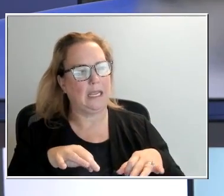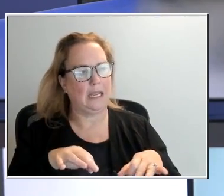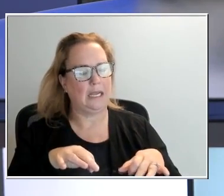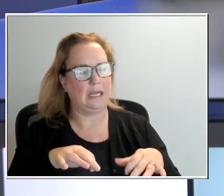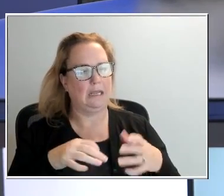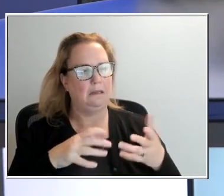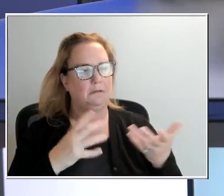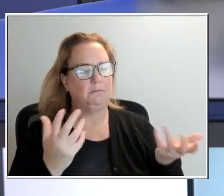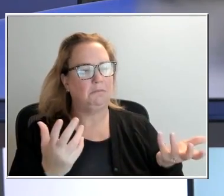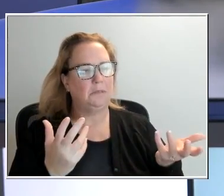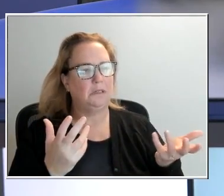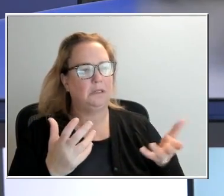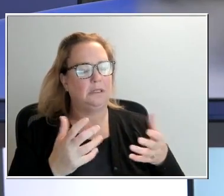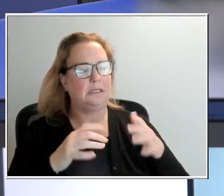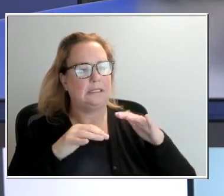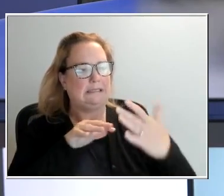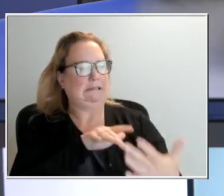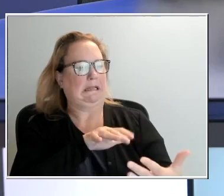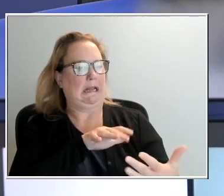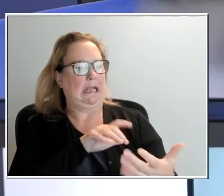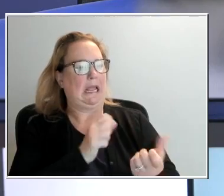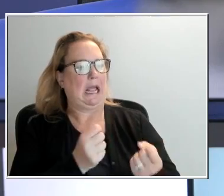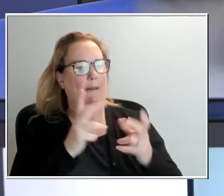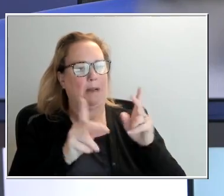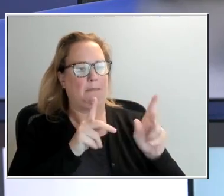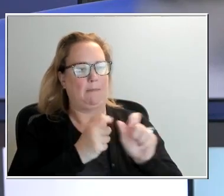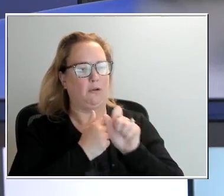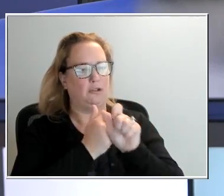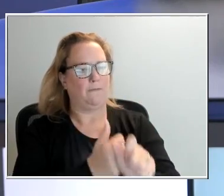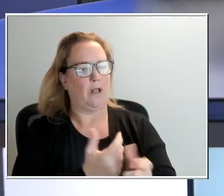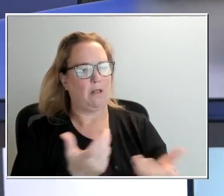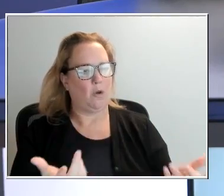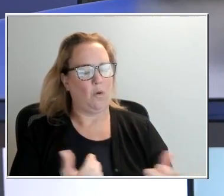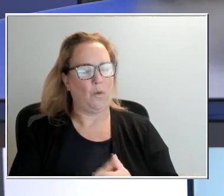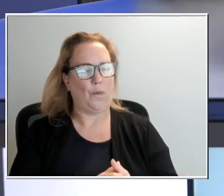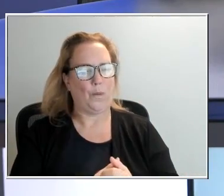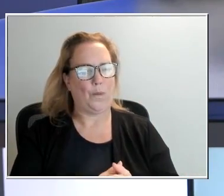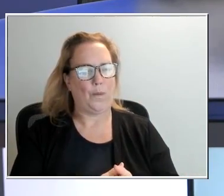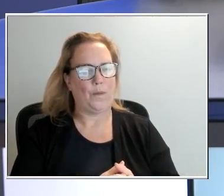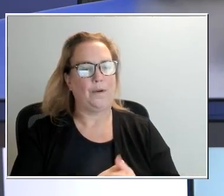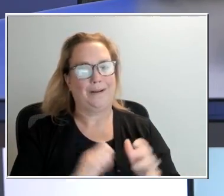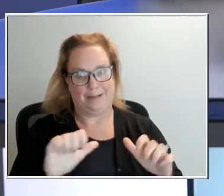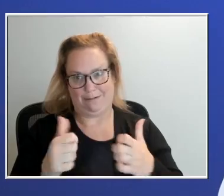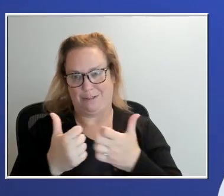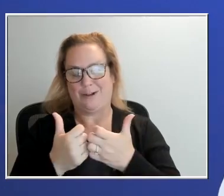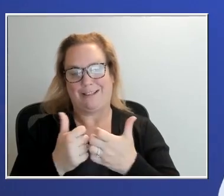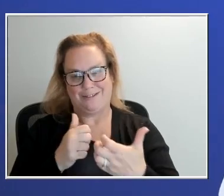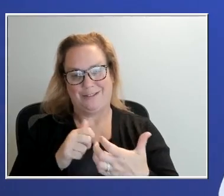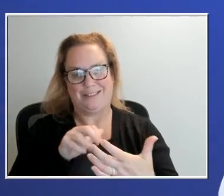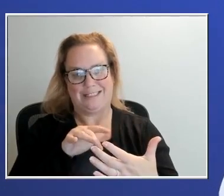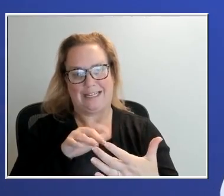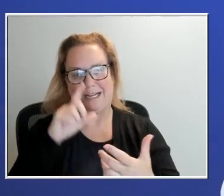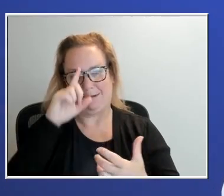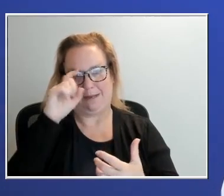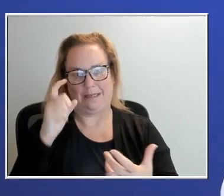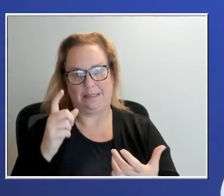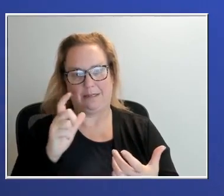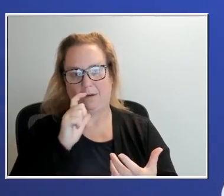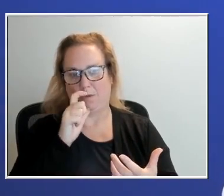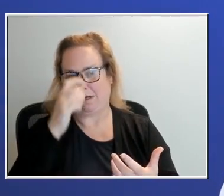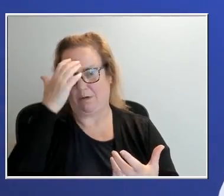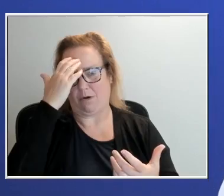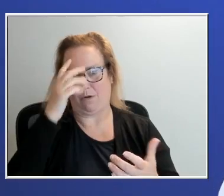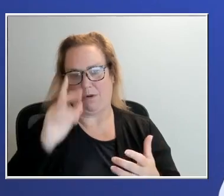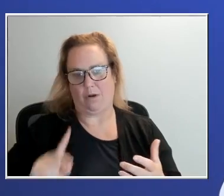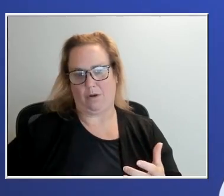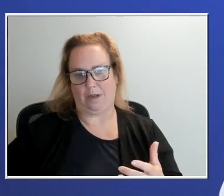more, in more detail, and how many people you followed during that study? Yeah, so it was a challenging study because we don't know when a kidney is